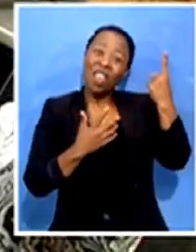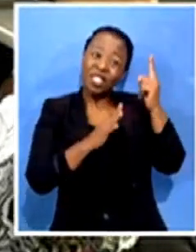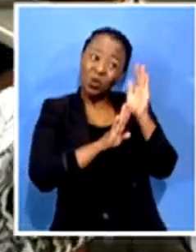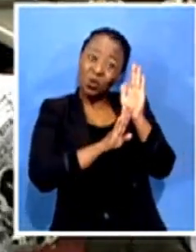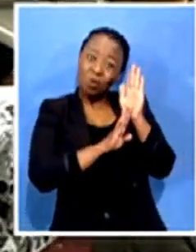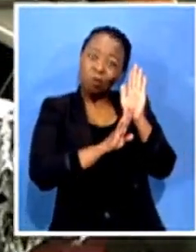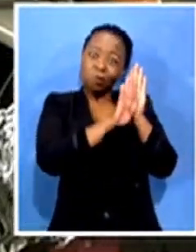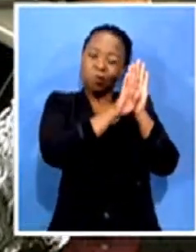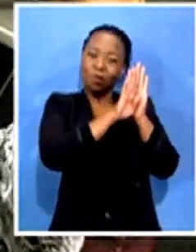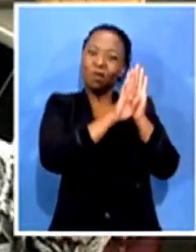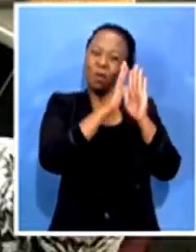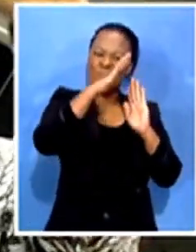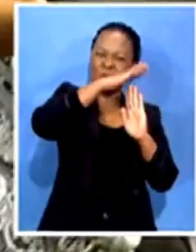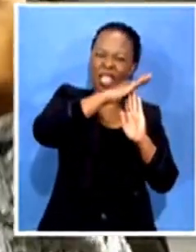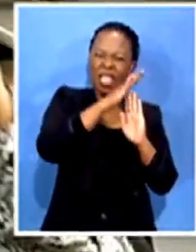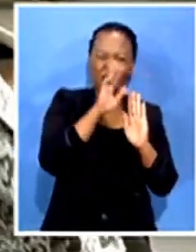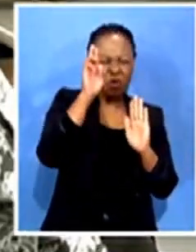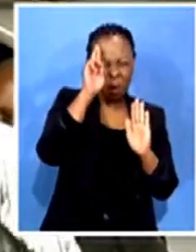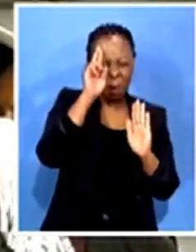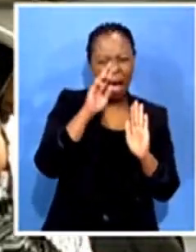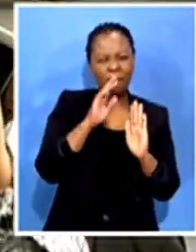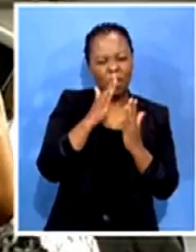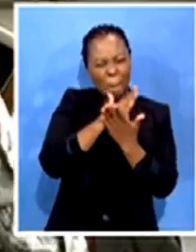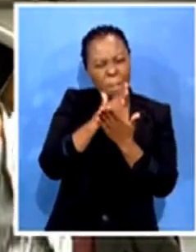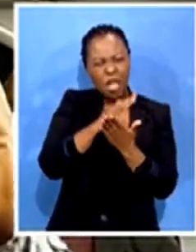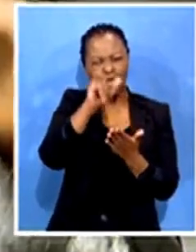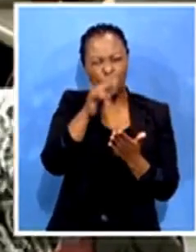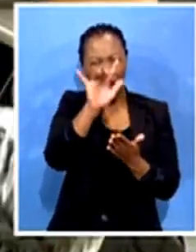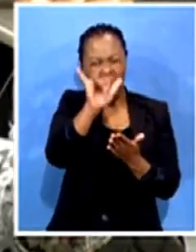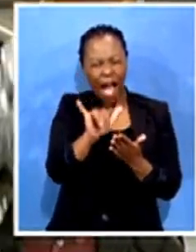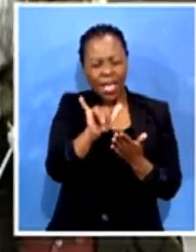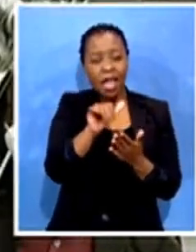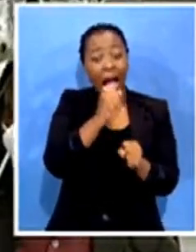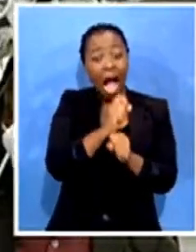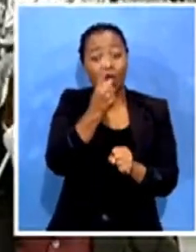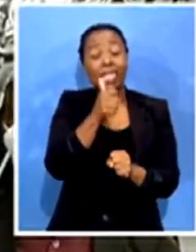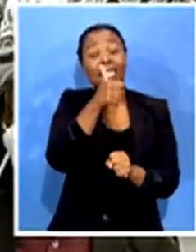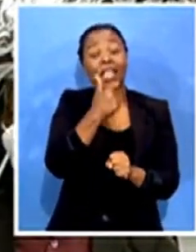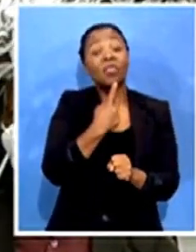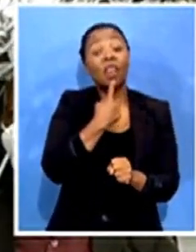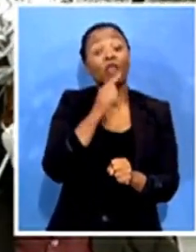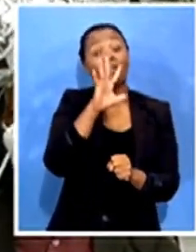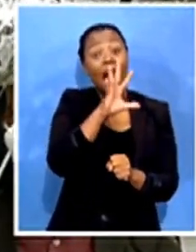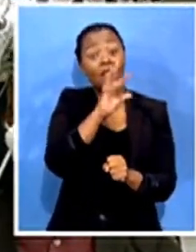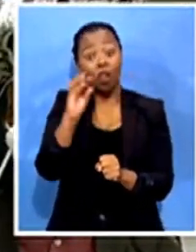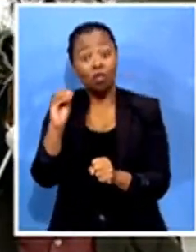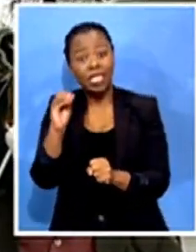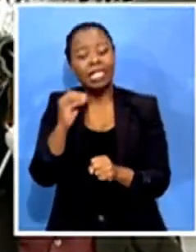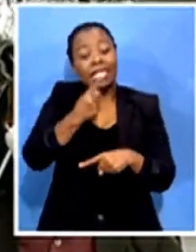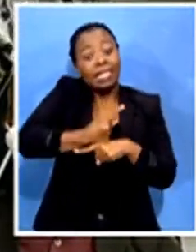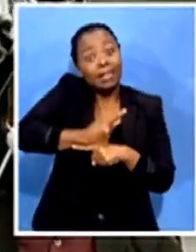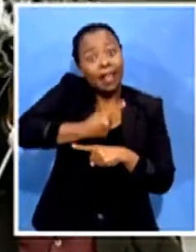mid-July, Gauteng was at 6,500, the highest daily infection rate